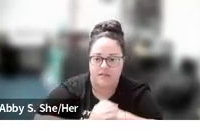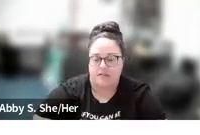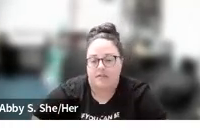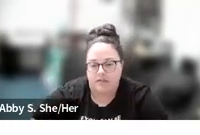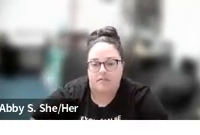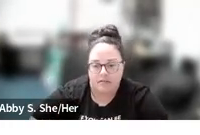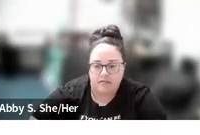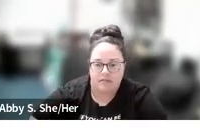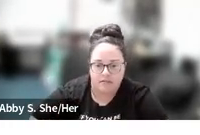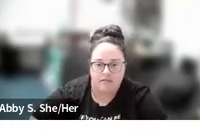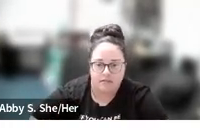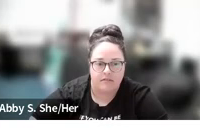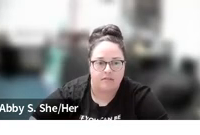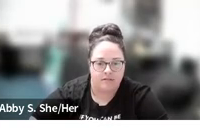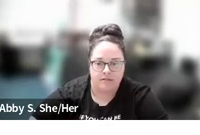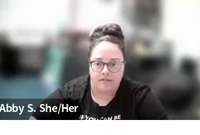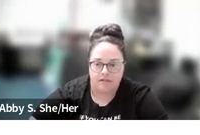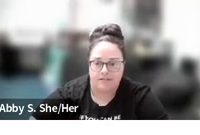does.